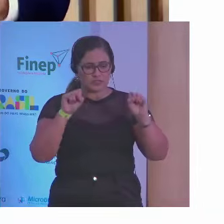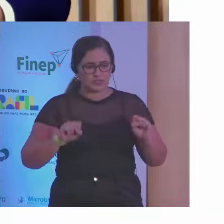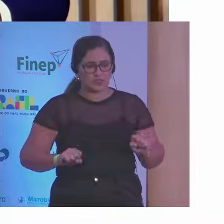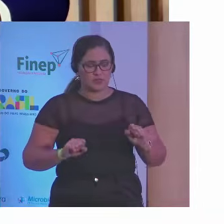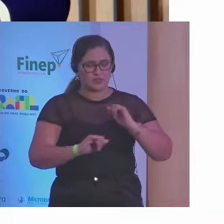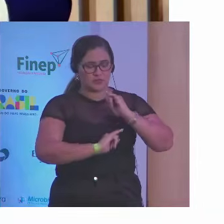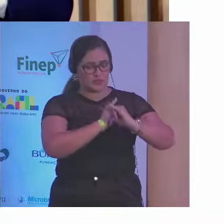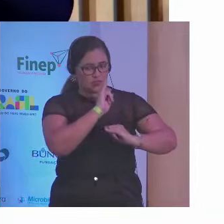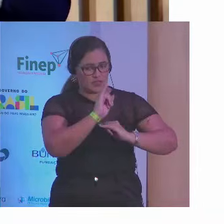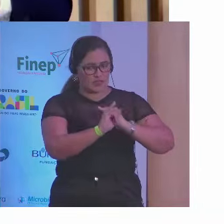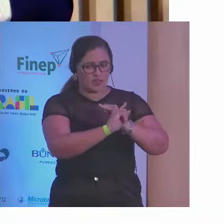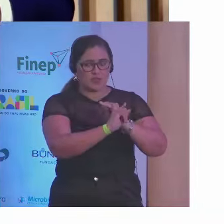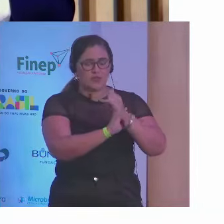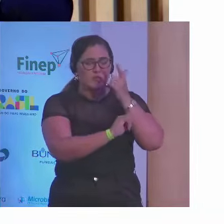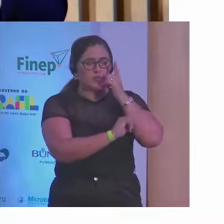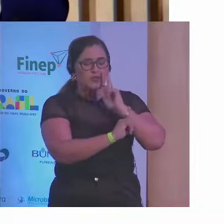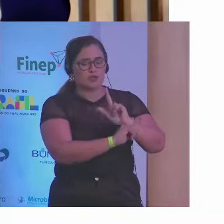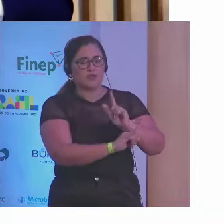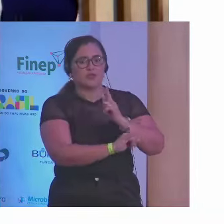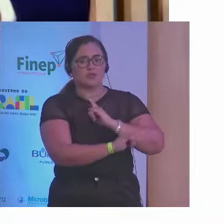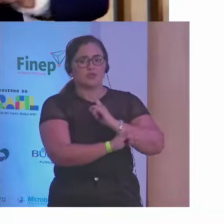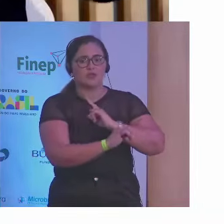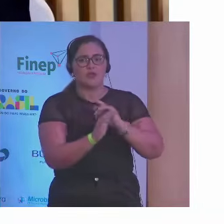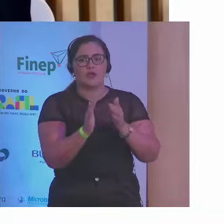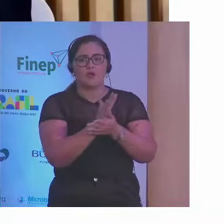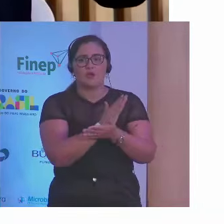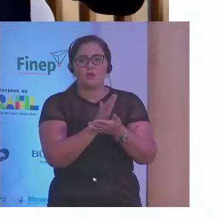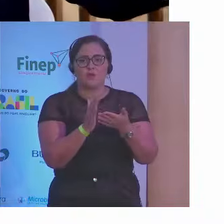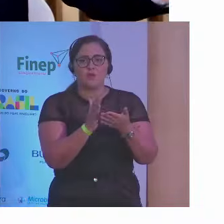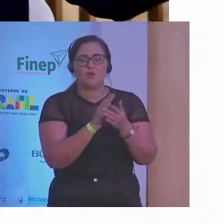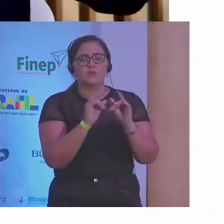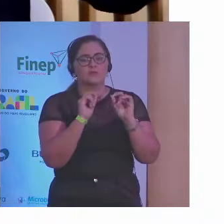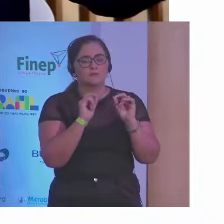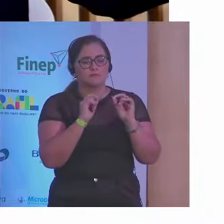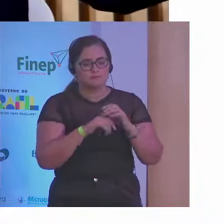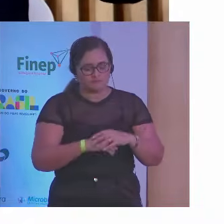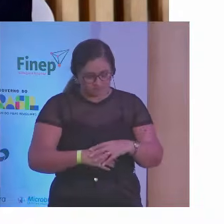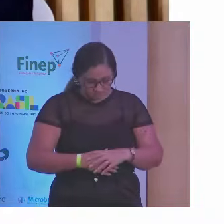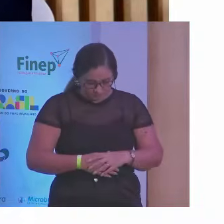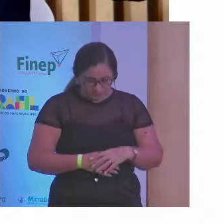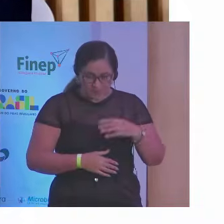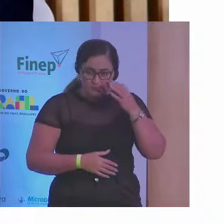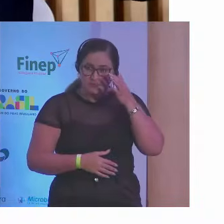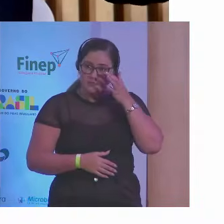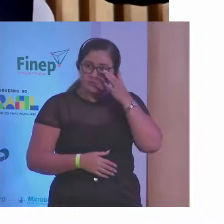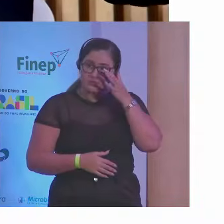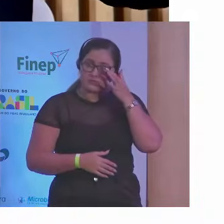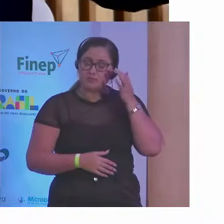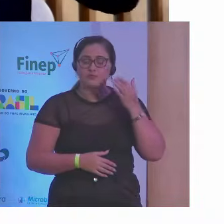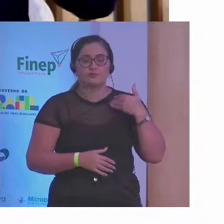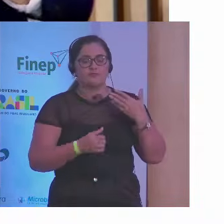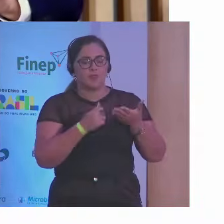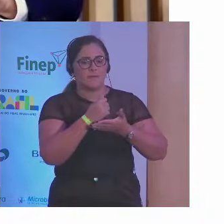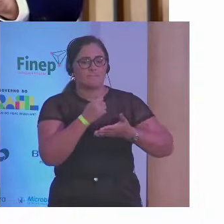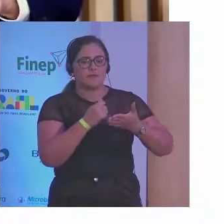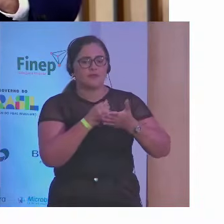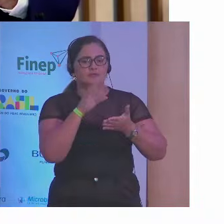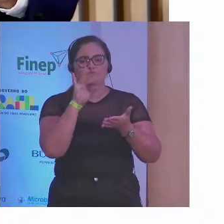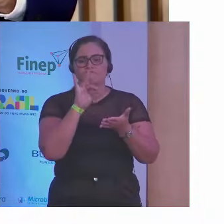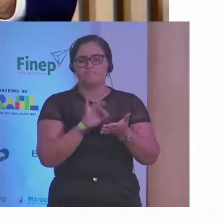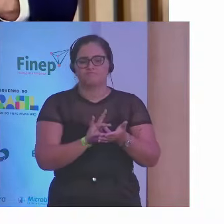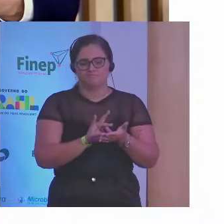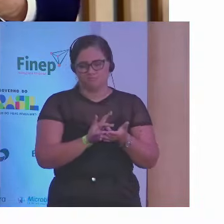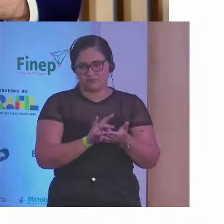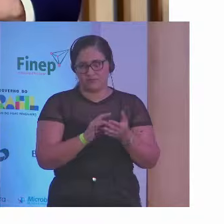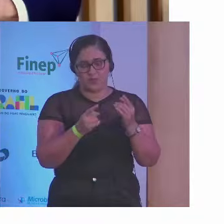impact studies to justify and advocate that we critically need this kind of observations because the system